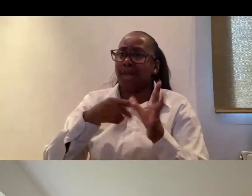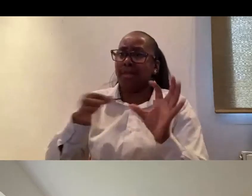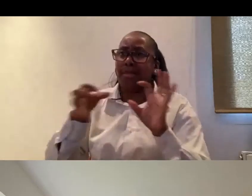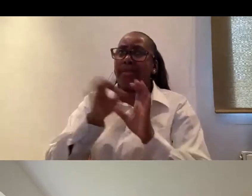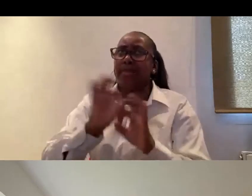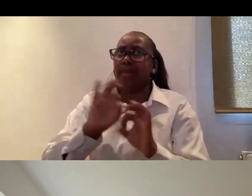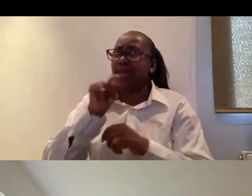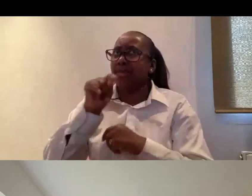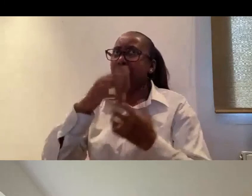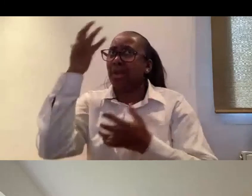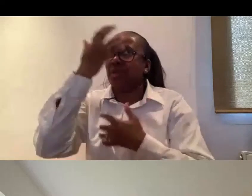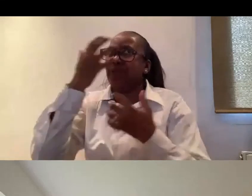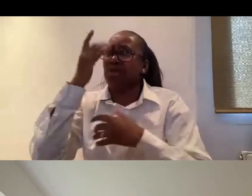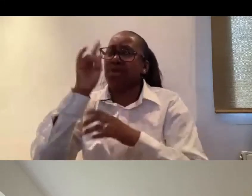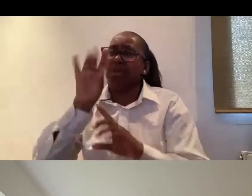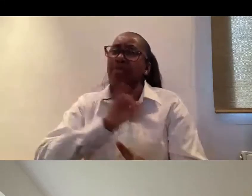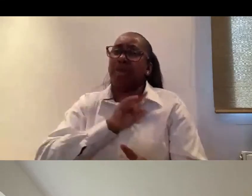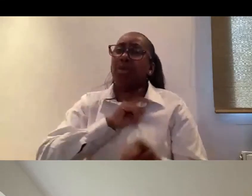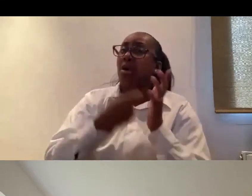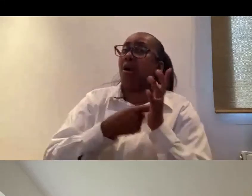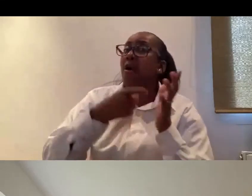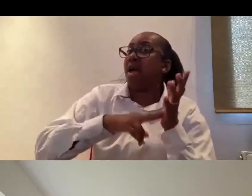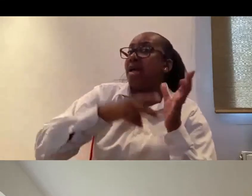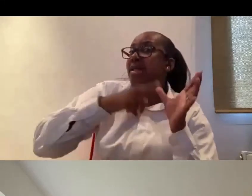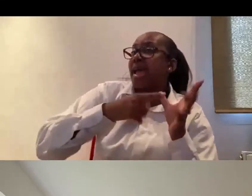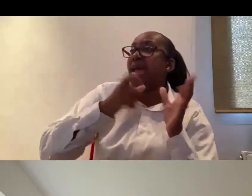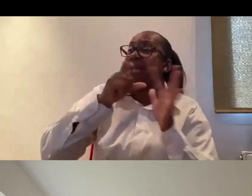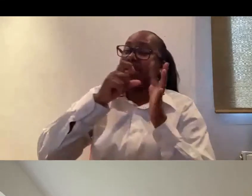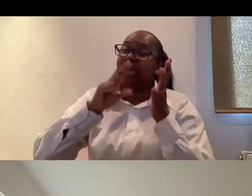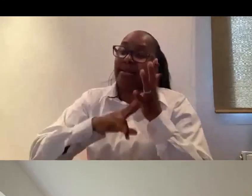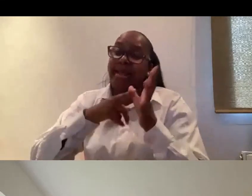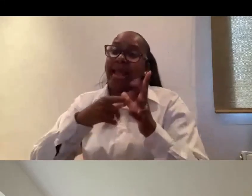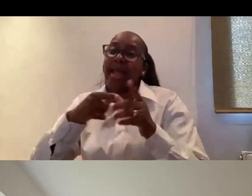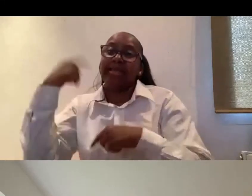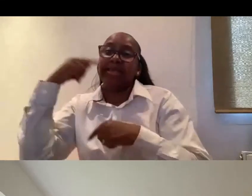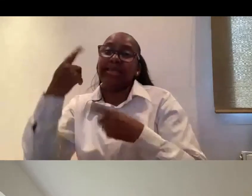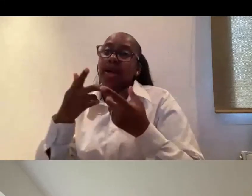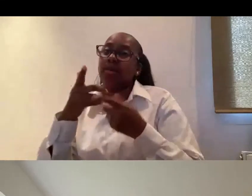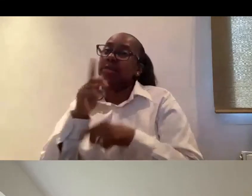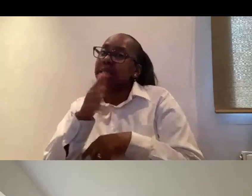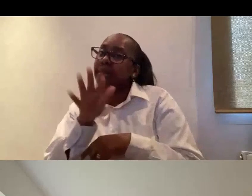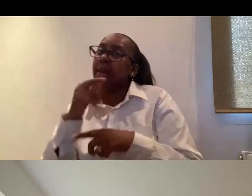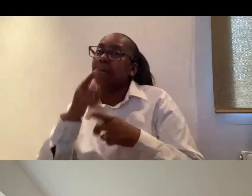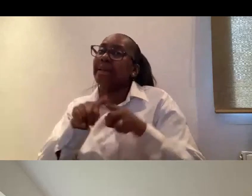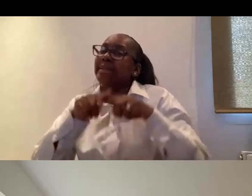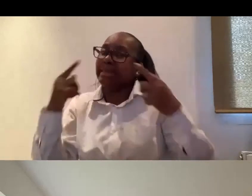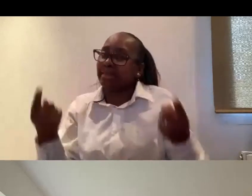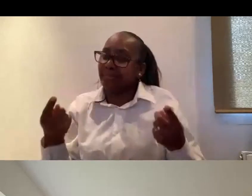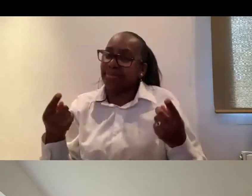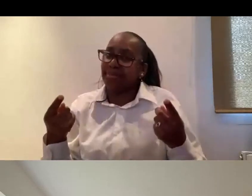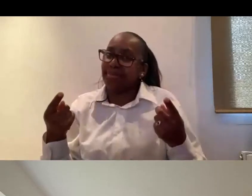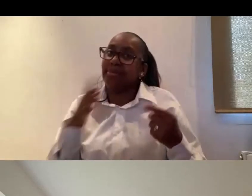little bit of confusion because obviously RNA and DNA sound similar. They are similar molecules, but they are completely different.